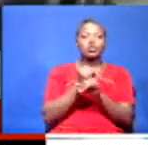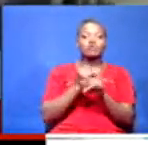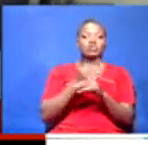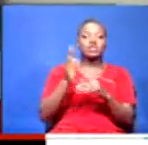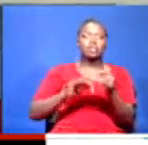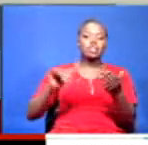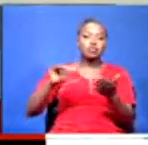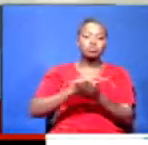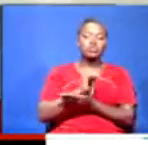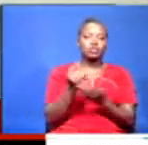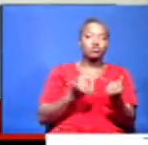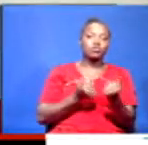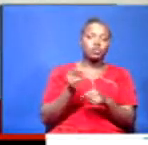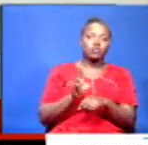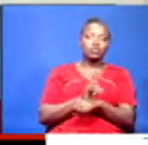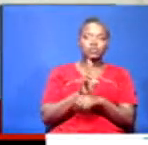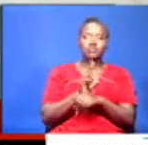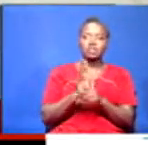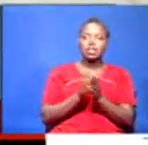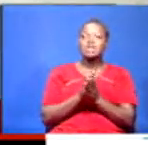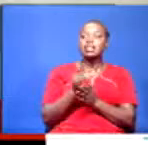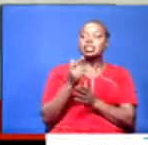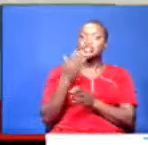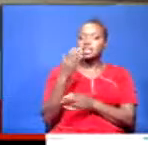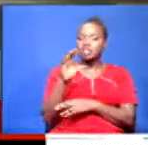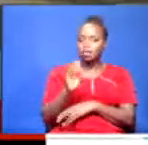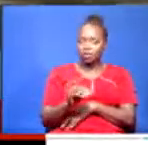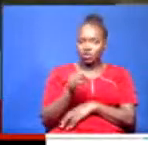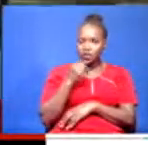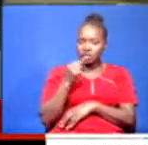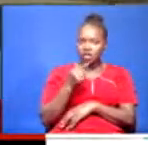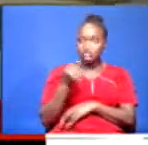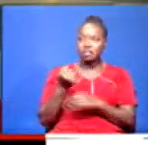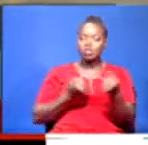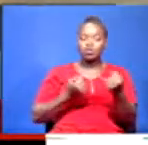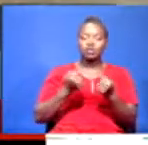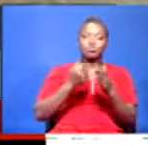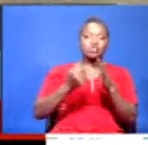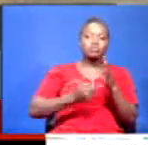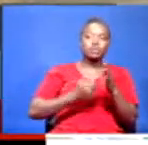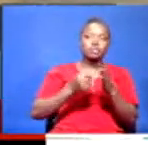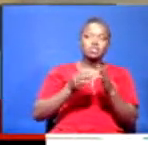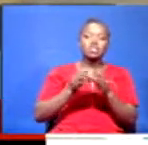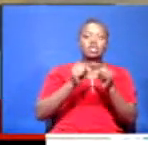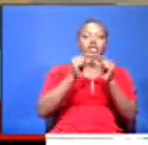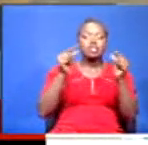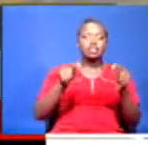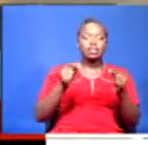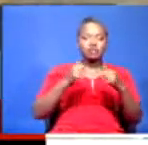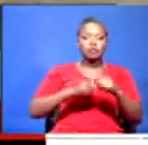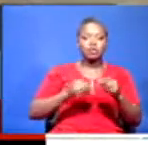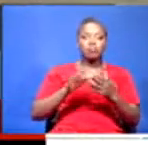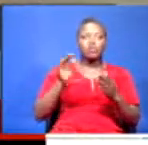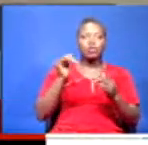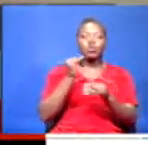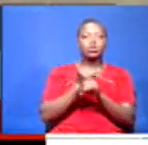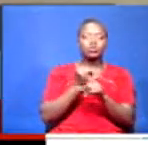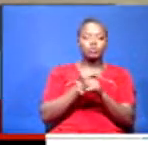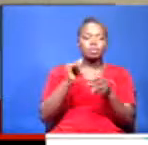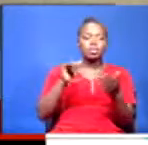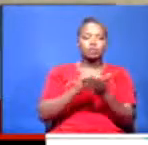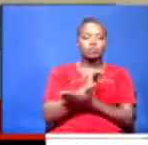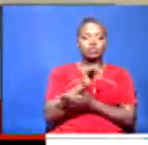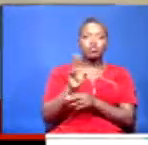of vehicles used. The KEPSA CEO said that the automotive industry had a great potential for creating more jobs than the importation of